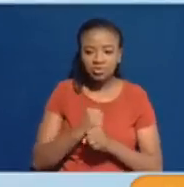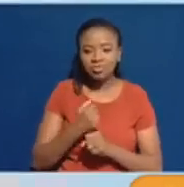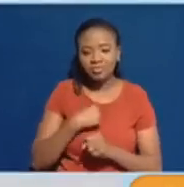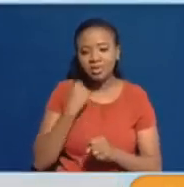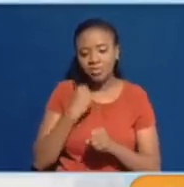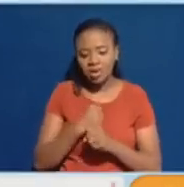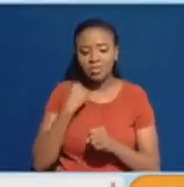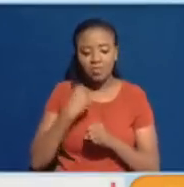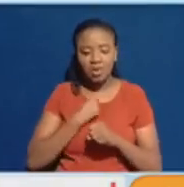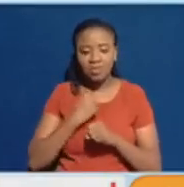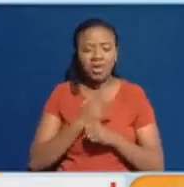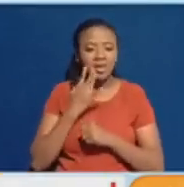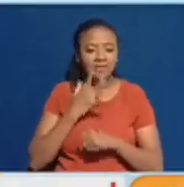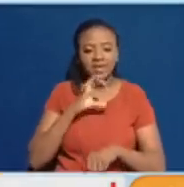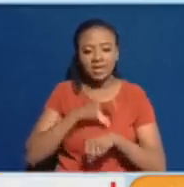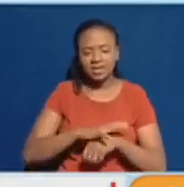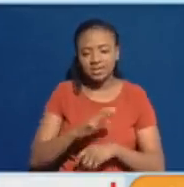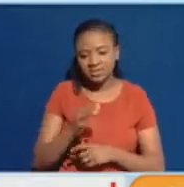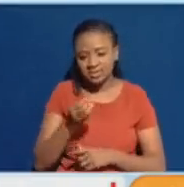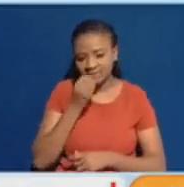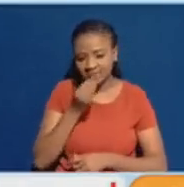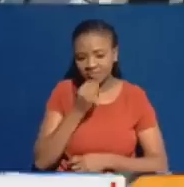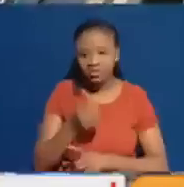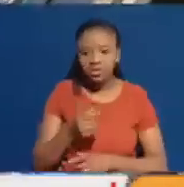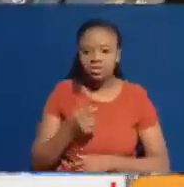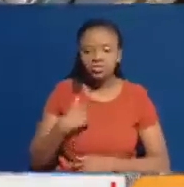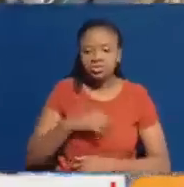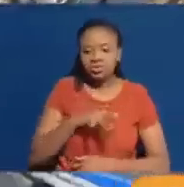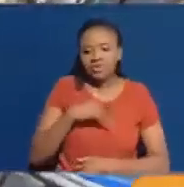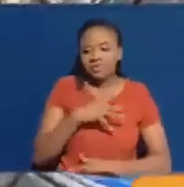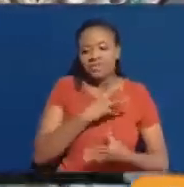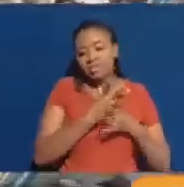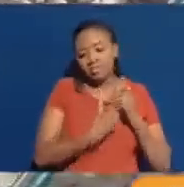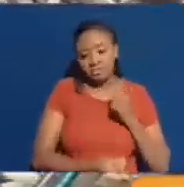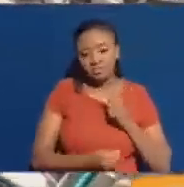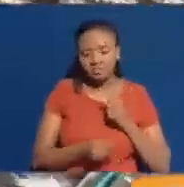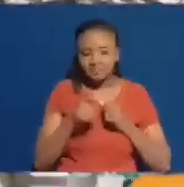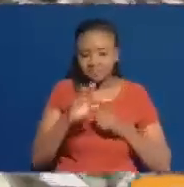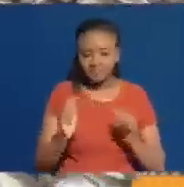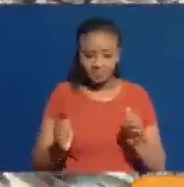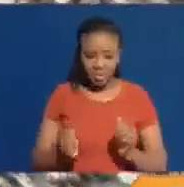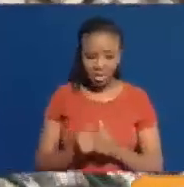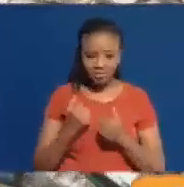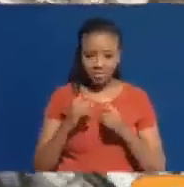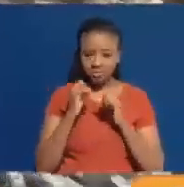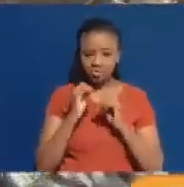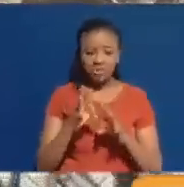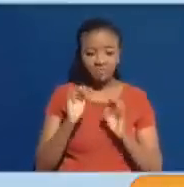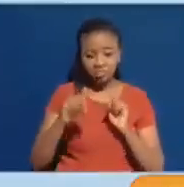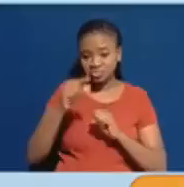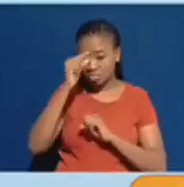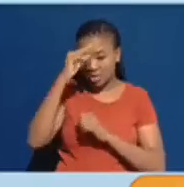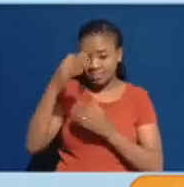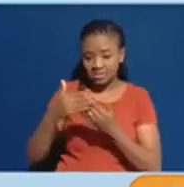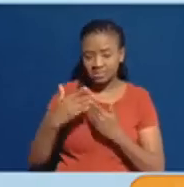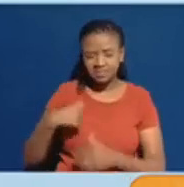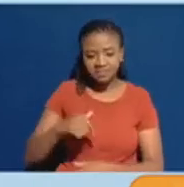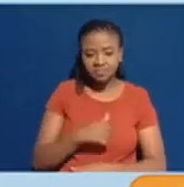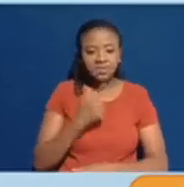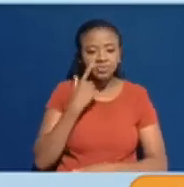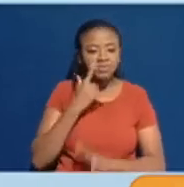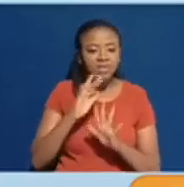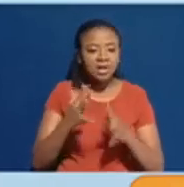yangu ya kawaida. So we are very sorry for what has happened. So if you, our government can help us to see